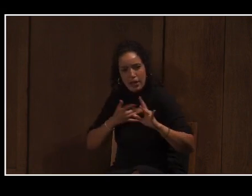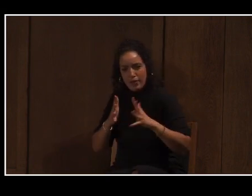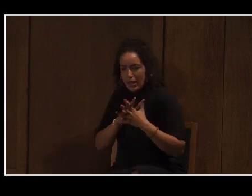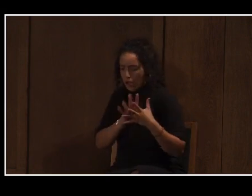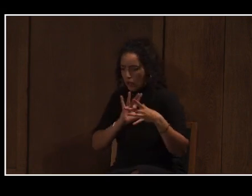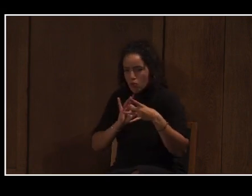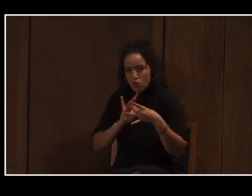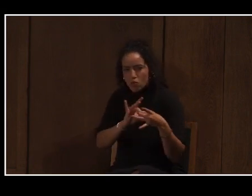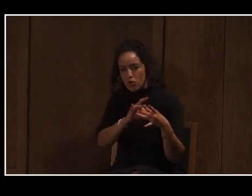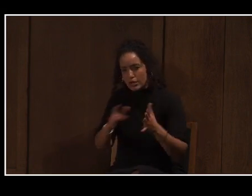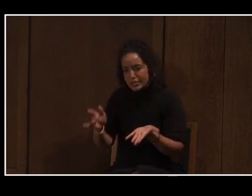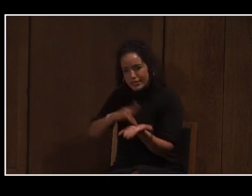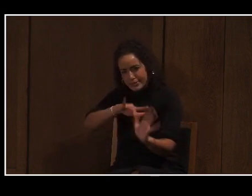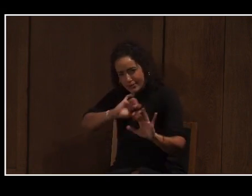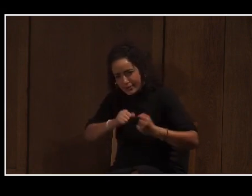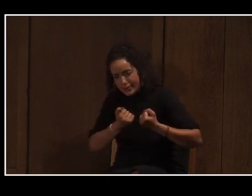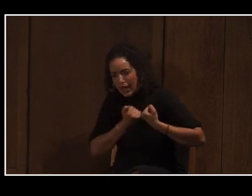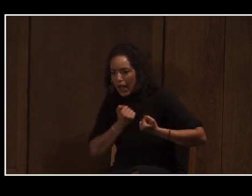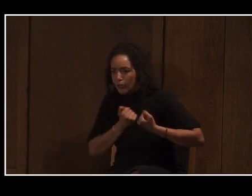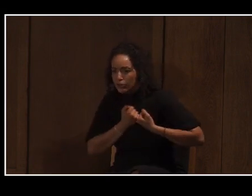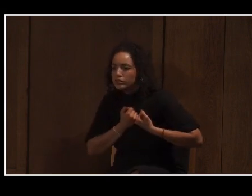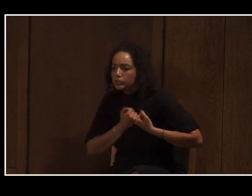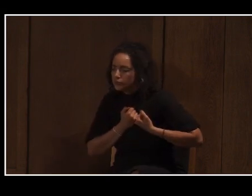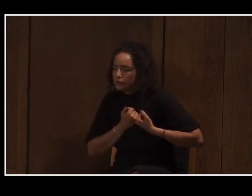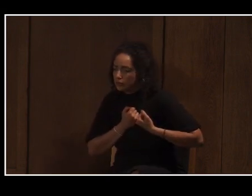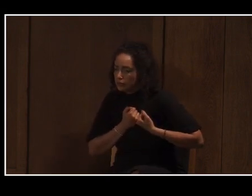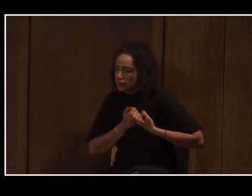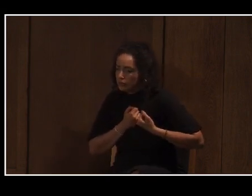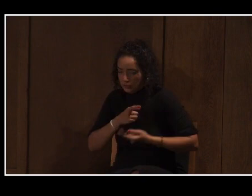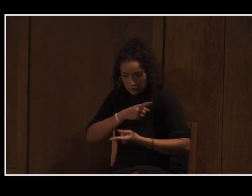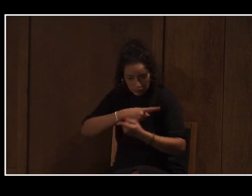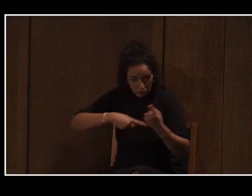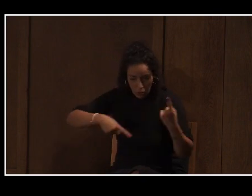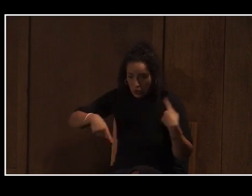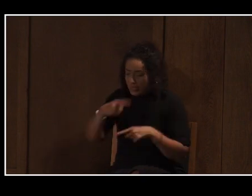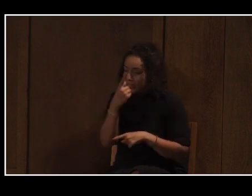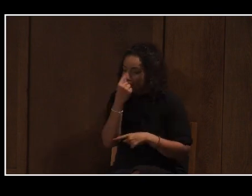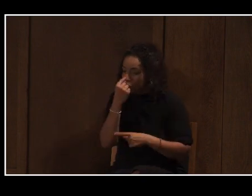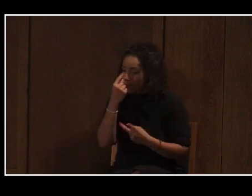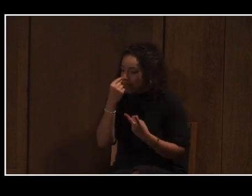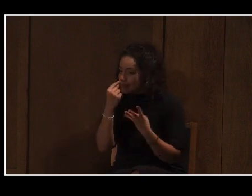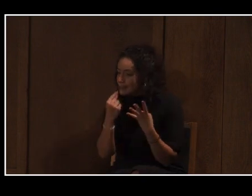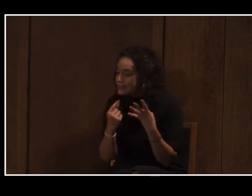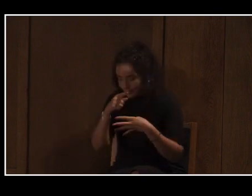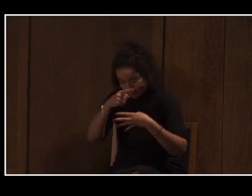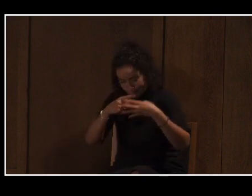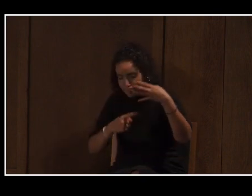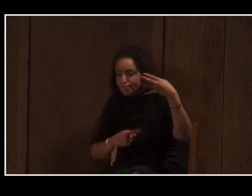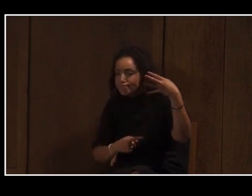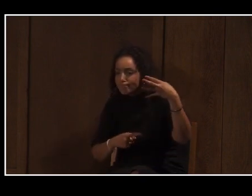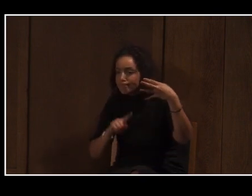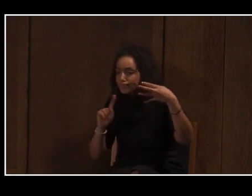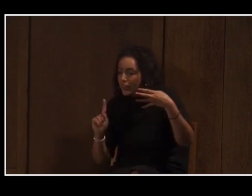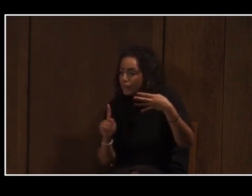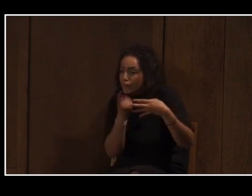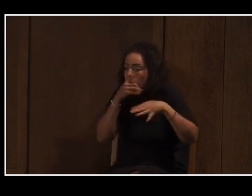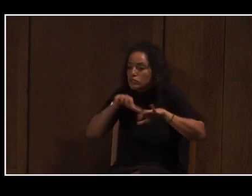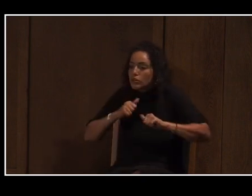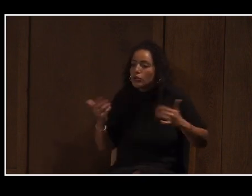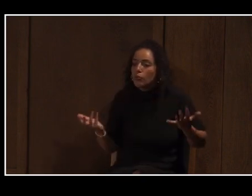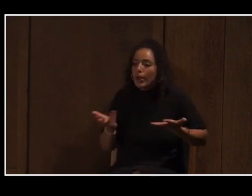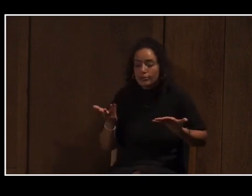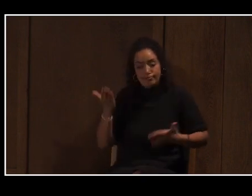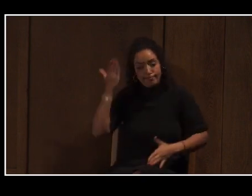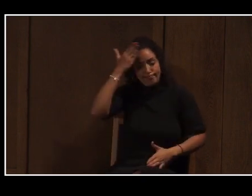to matter, and know that all of the movements, all of those possibilities, many times, again, like first start in our capacity to imagine, and